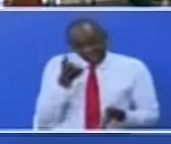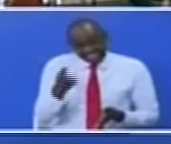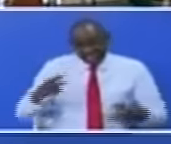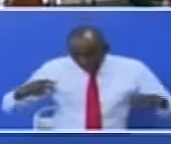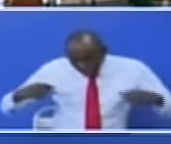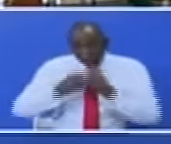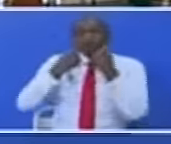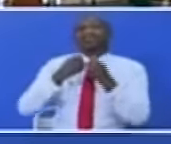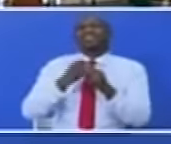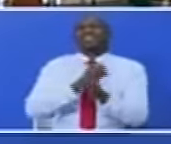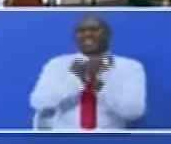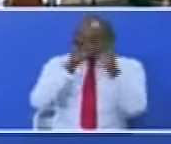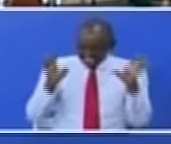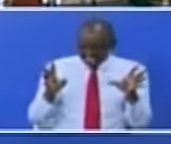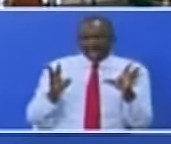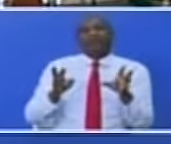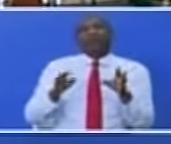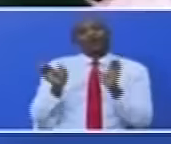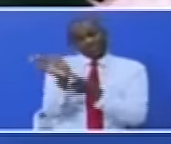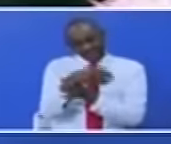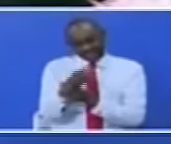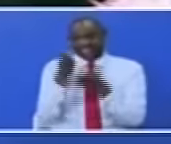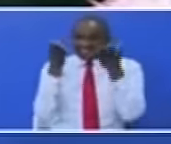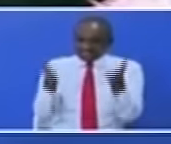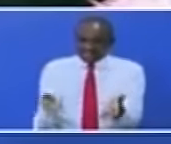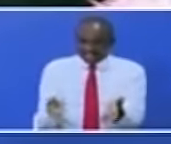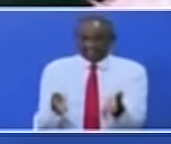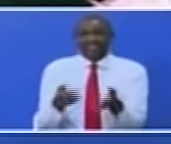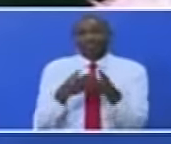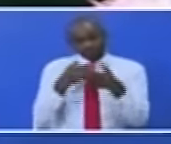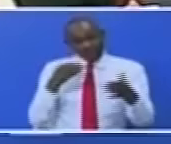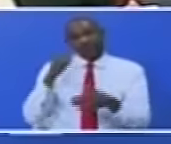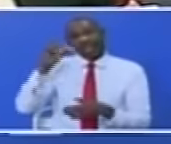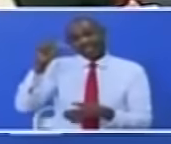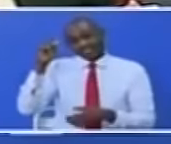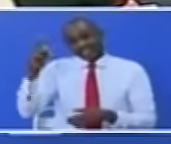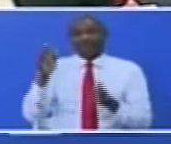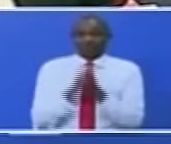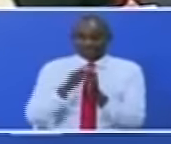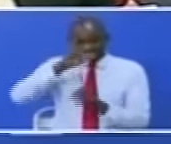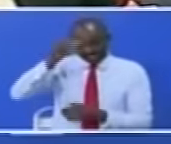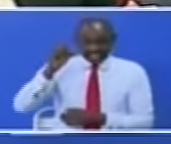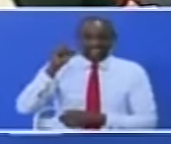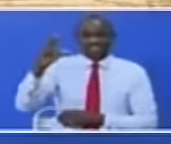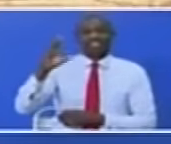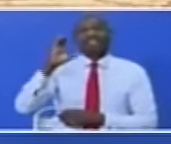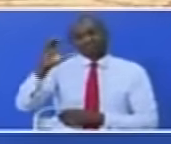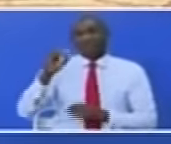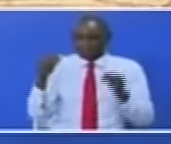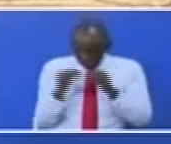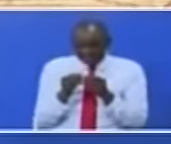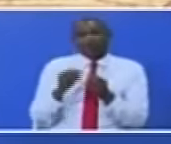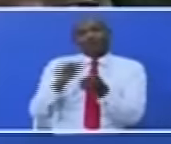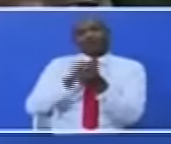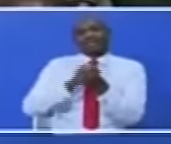were evident in the courtroom on Thursday, even before LSK and JSC officials met for the